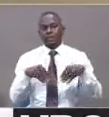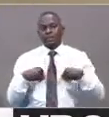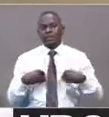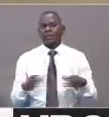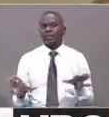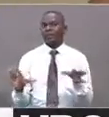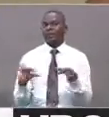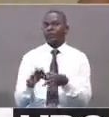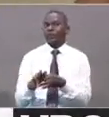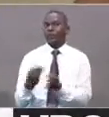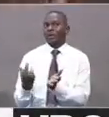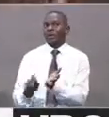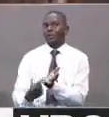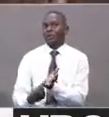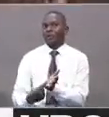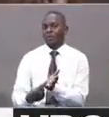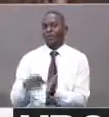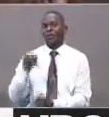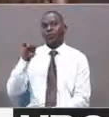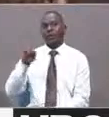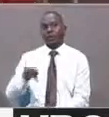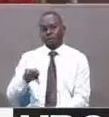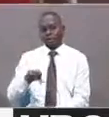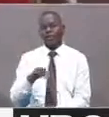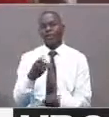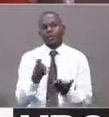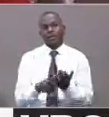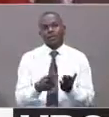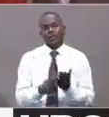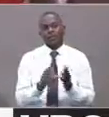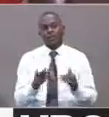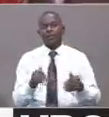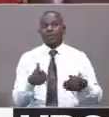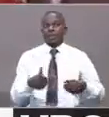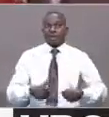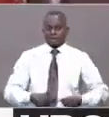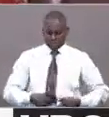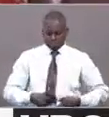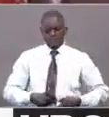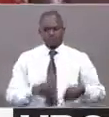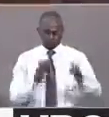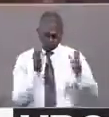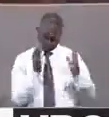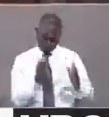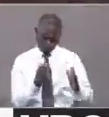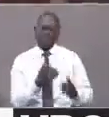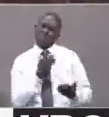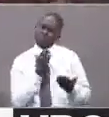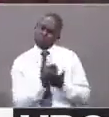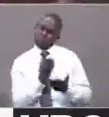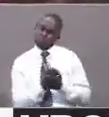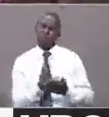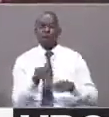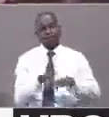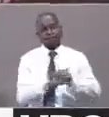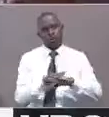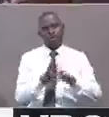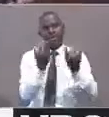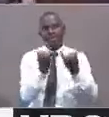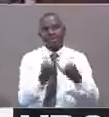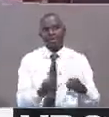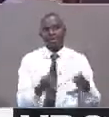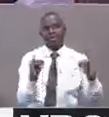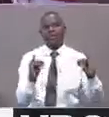join Uganda on the 9th. Ugandans, especially the youth, are pondering on the authenticity of Buganda's